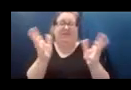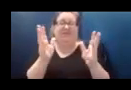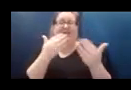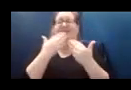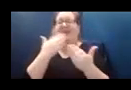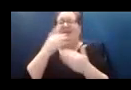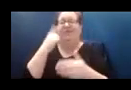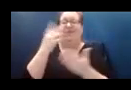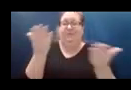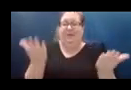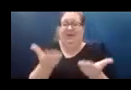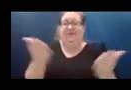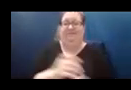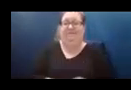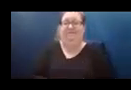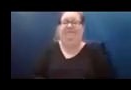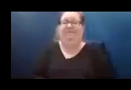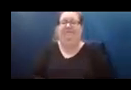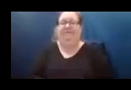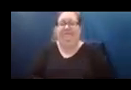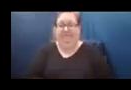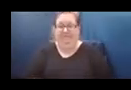here. Thank